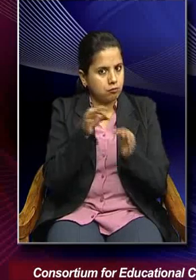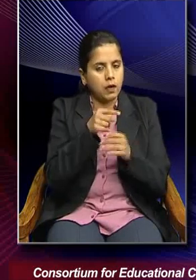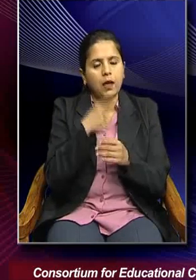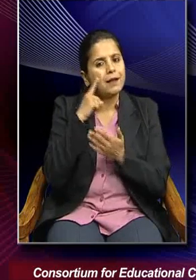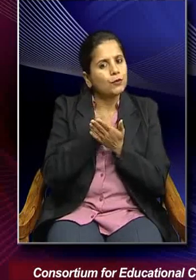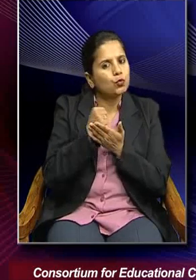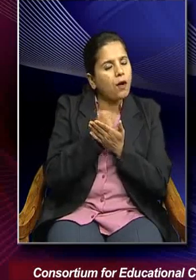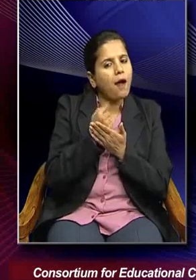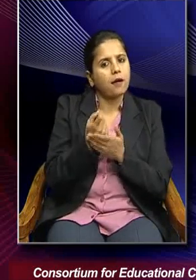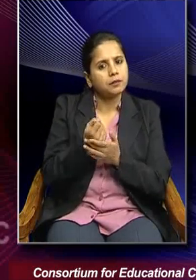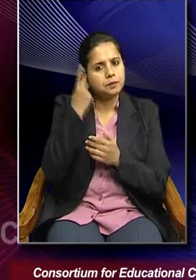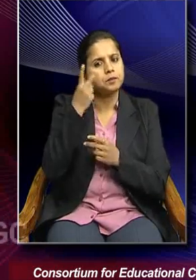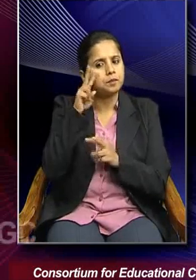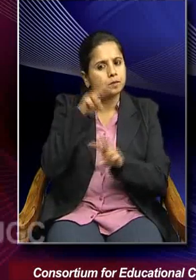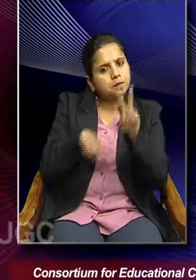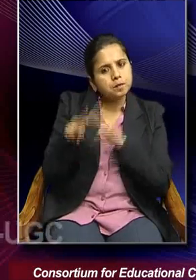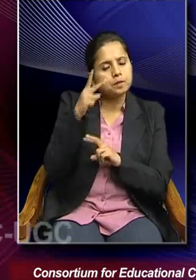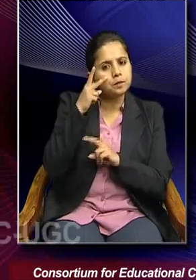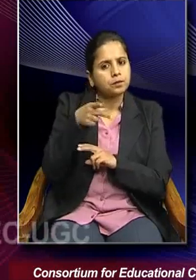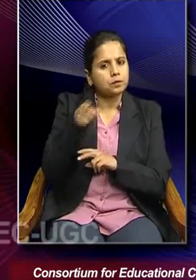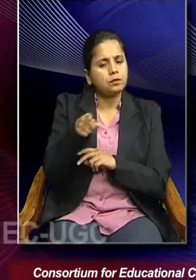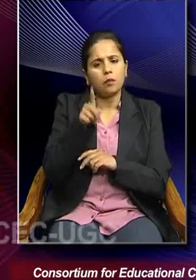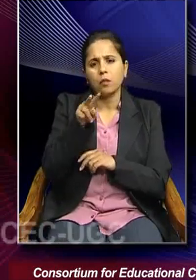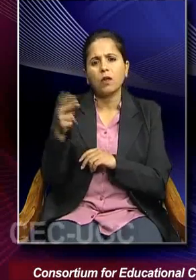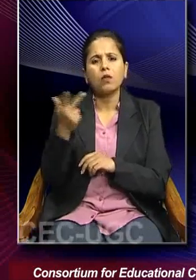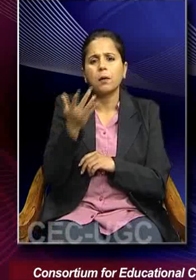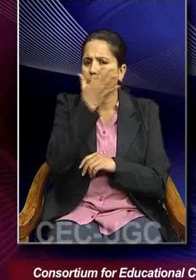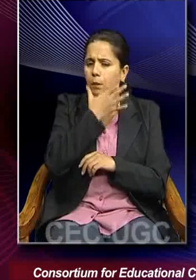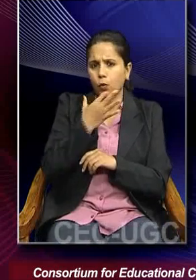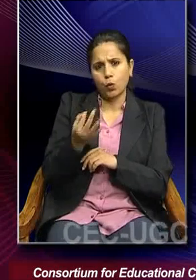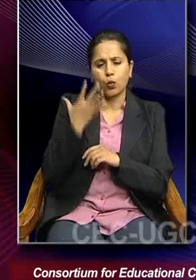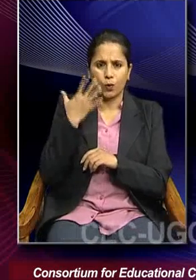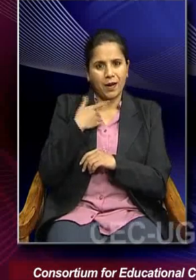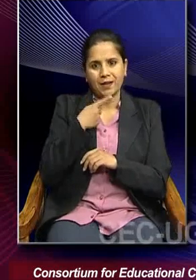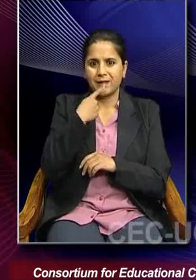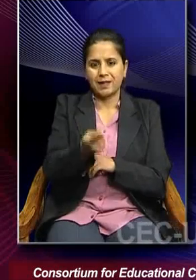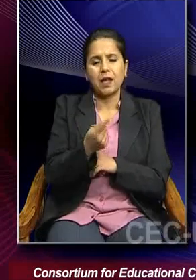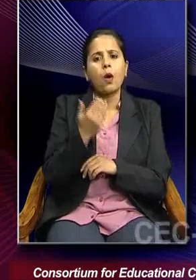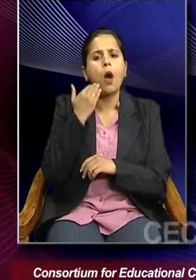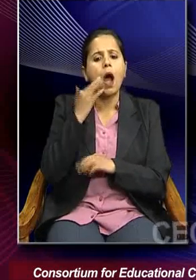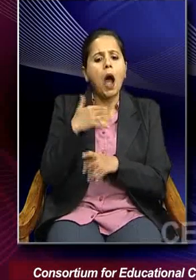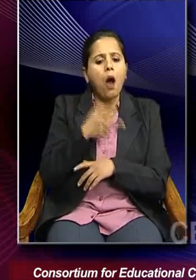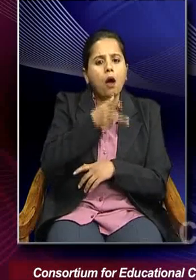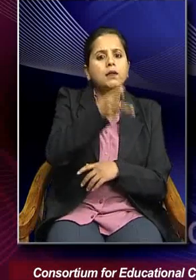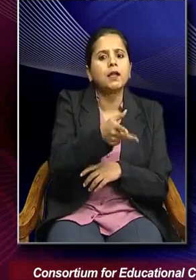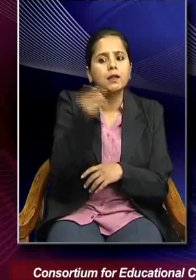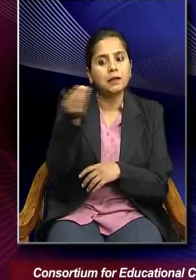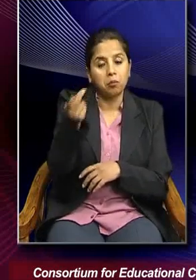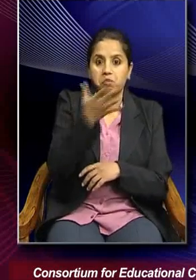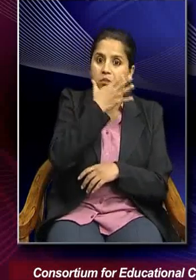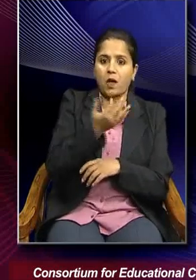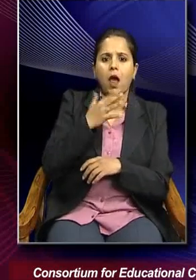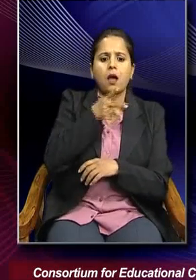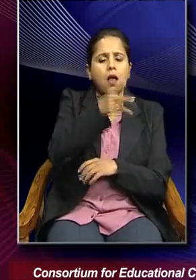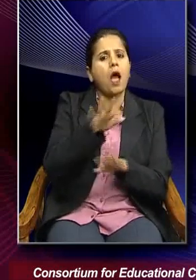understand what does it mean to be beautiful, and when do we say that something is beautiful? What are